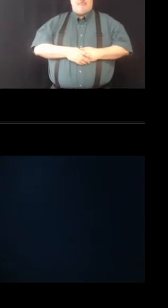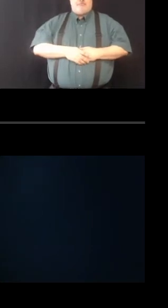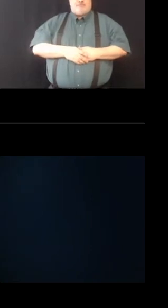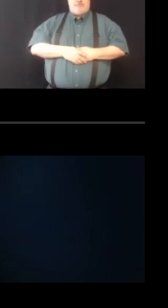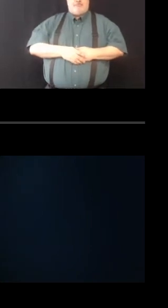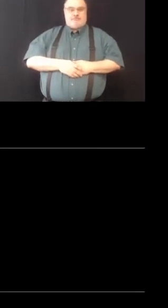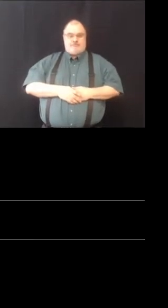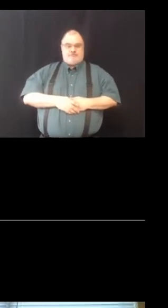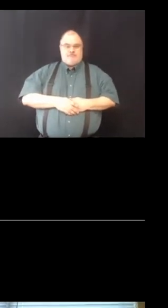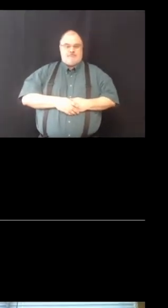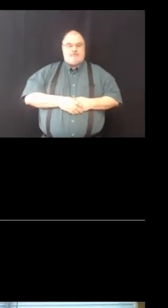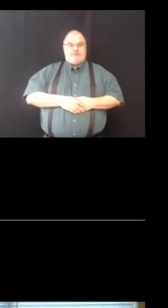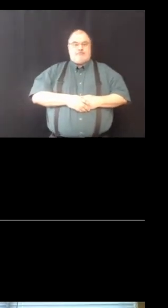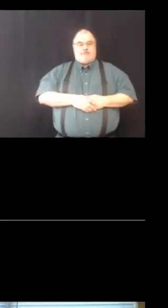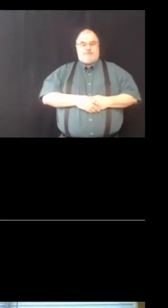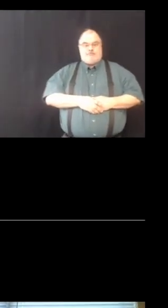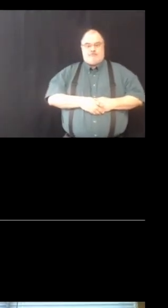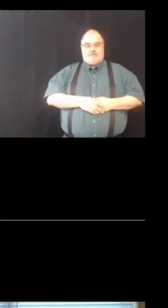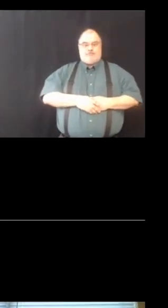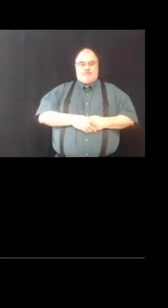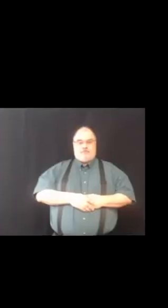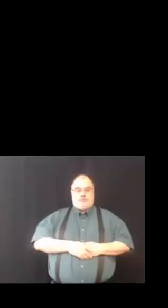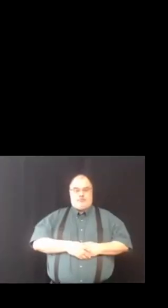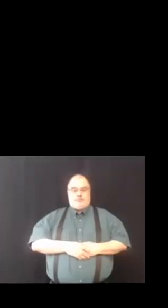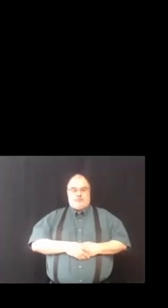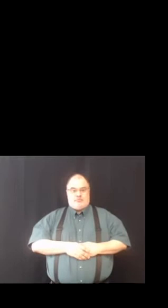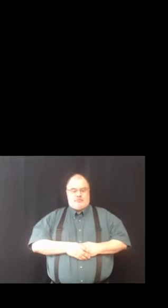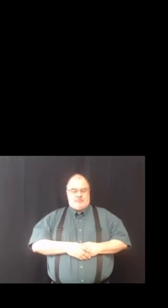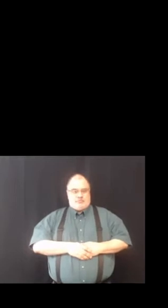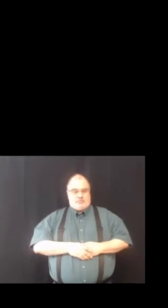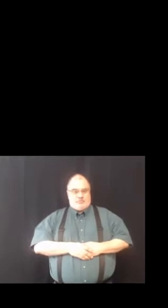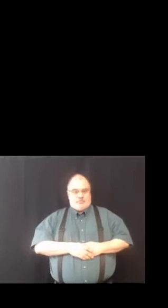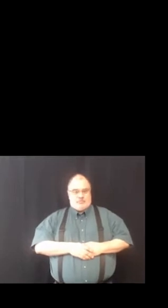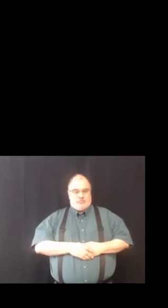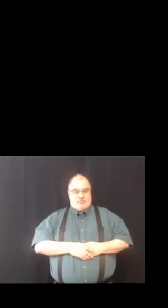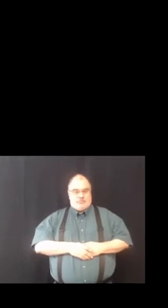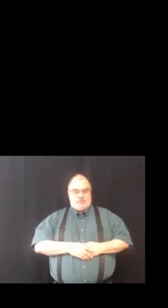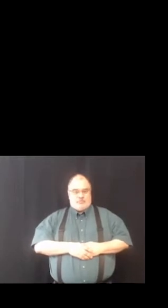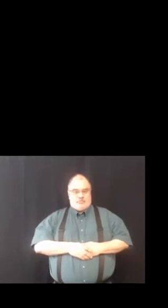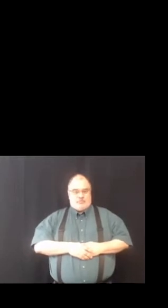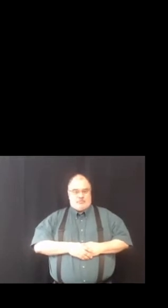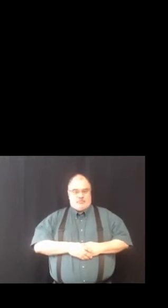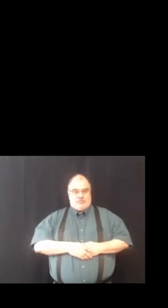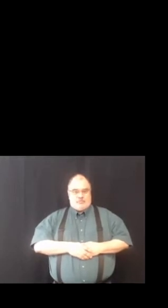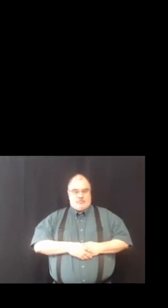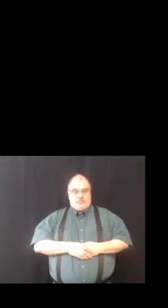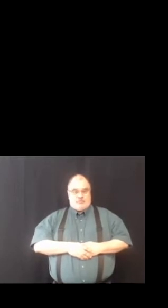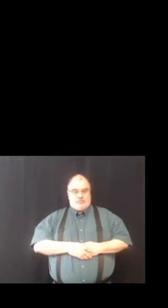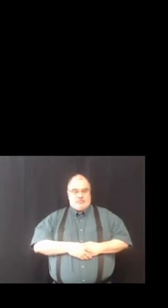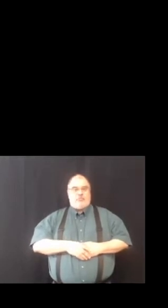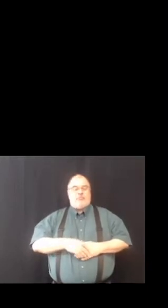wonderful experiences working, and also the employers that have learned so much from the individuals with